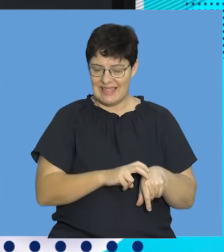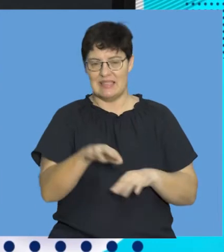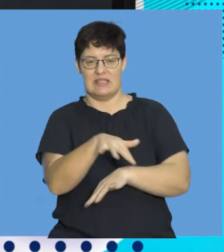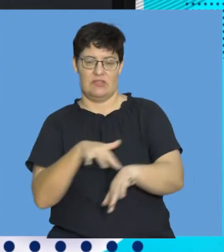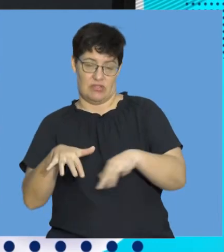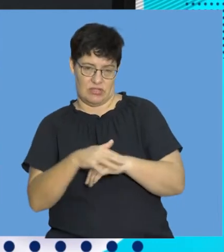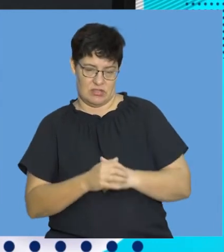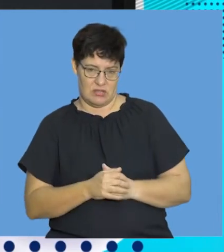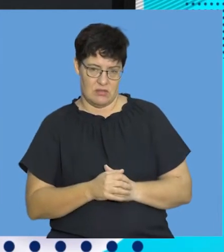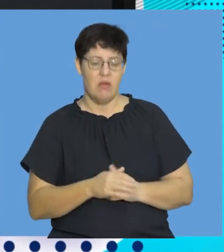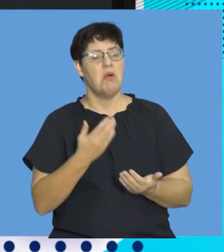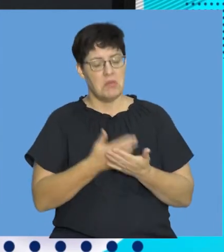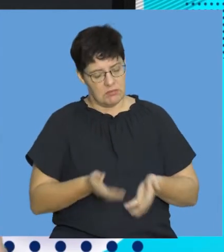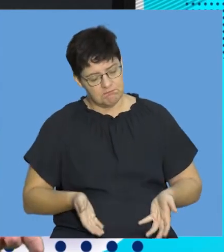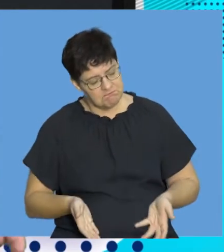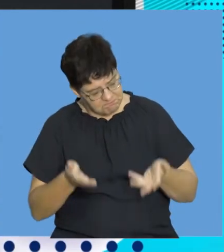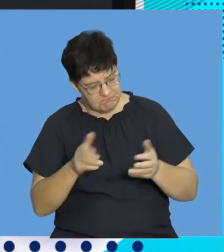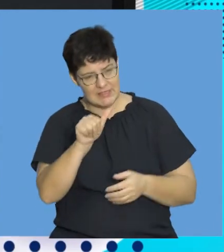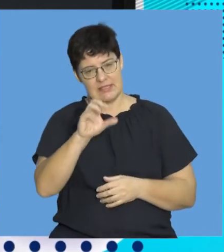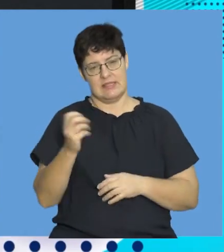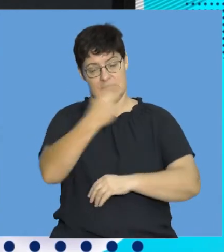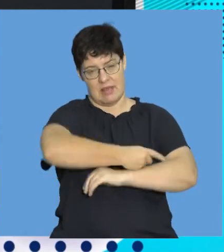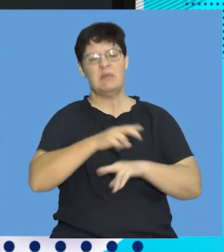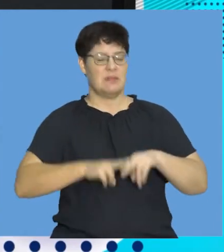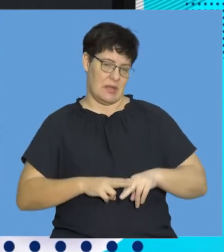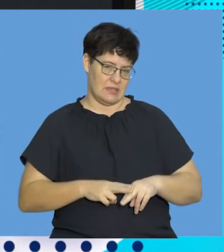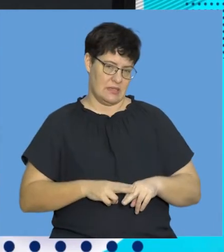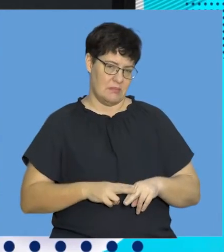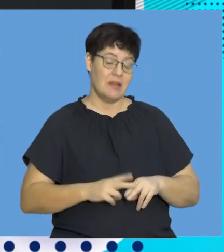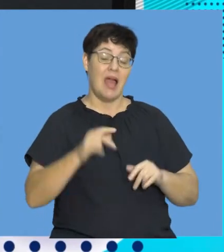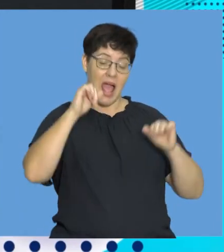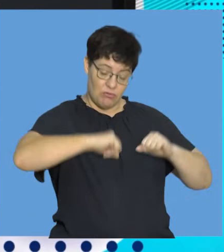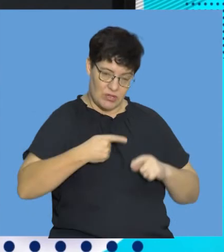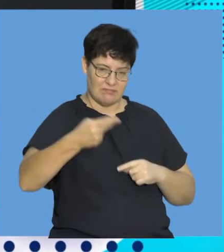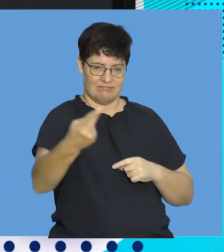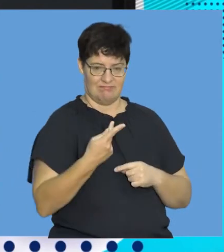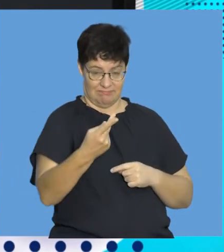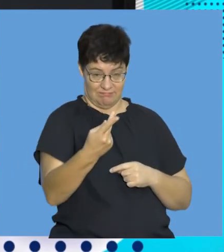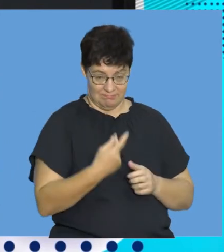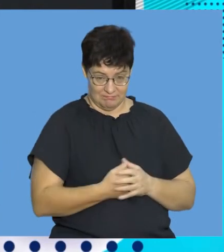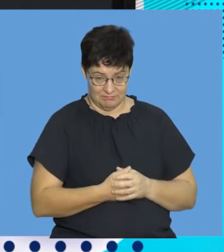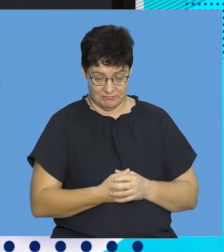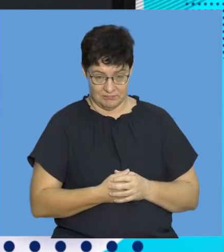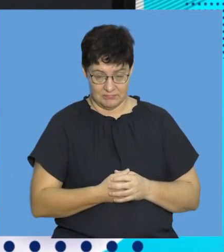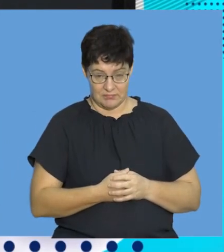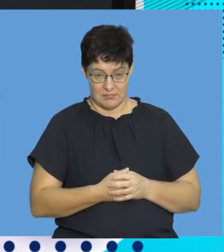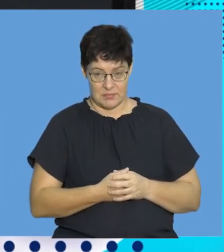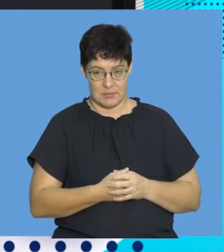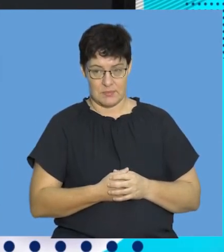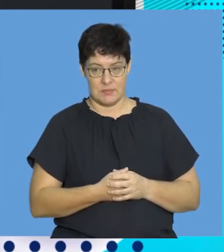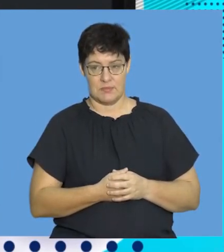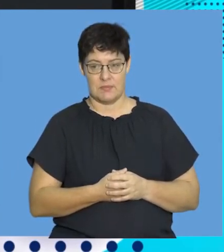on the situation, you could allow for 60 days, but obviously that will be determined by the actual question that we are dealing